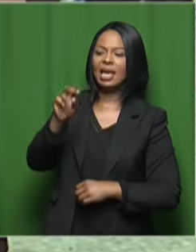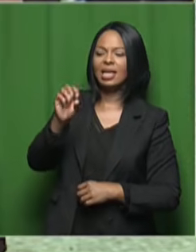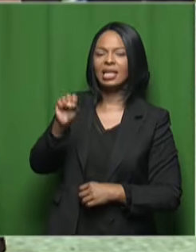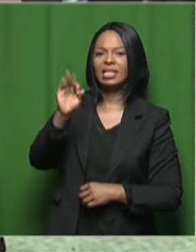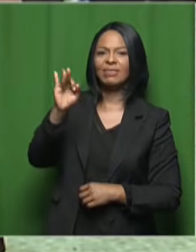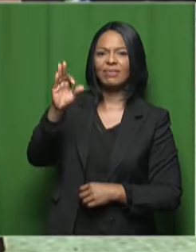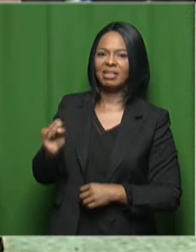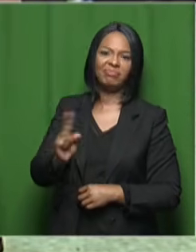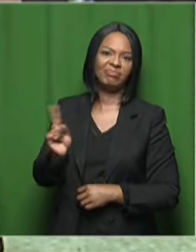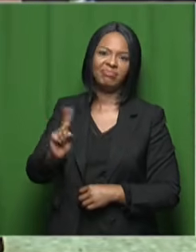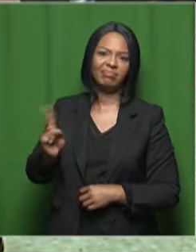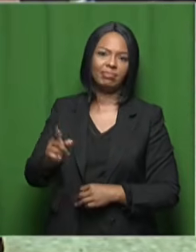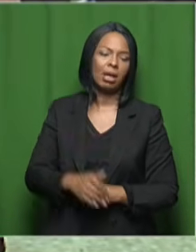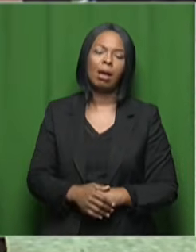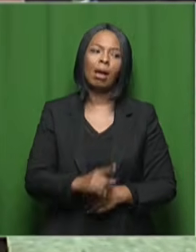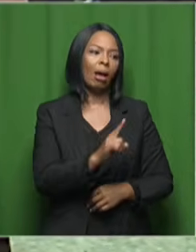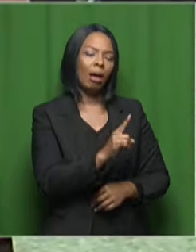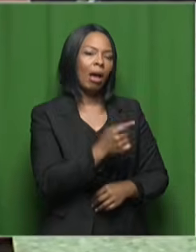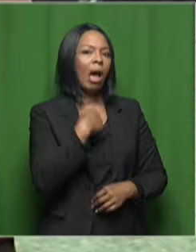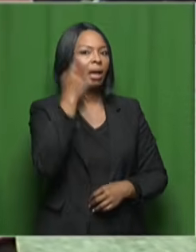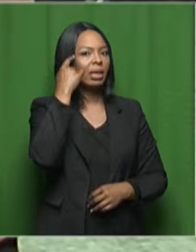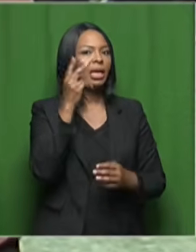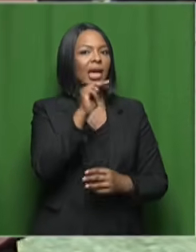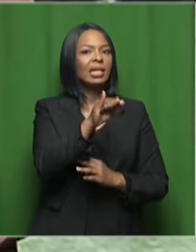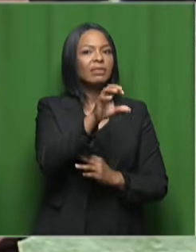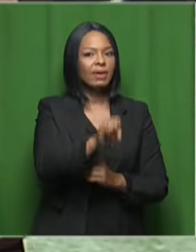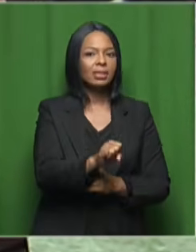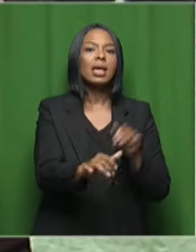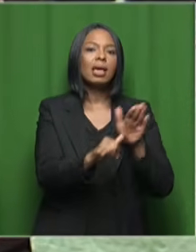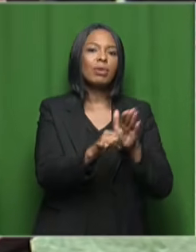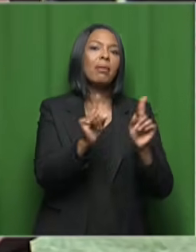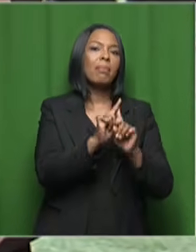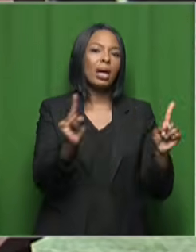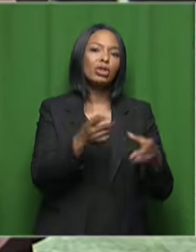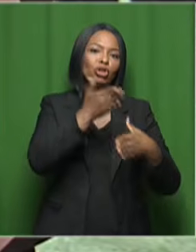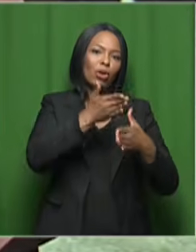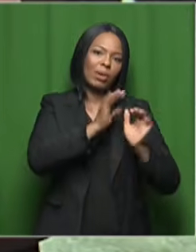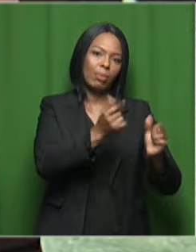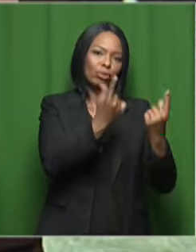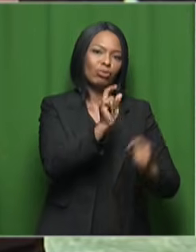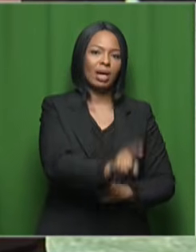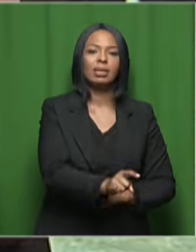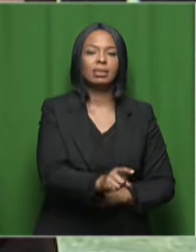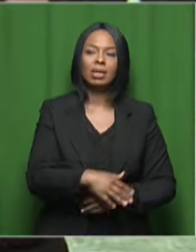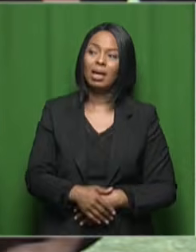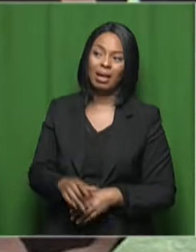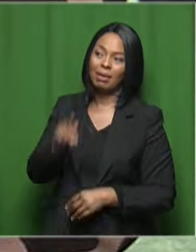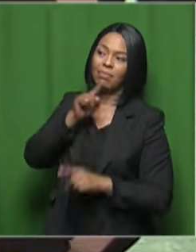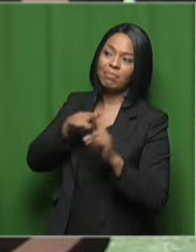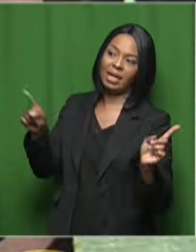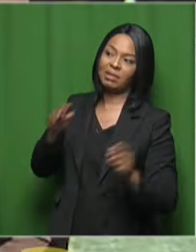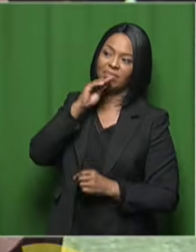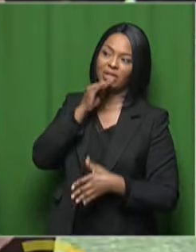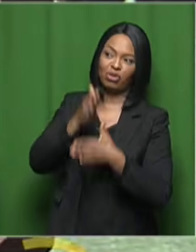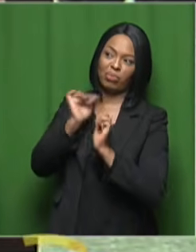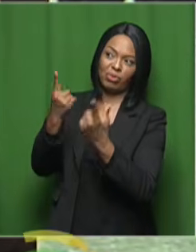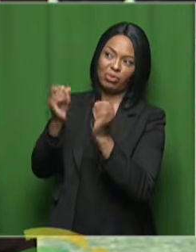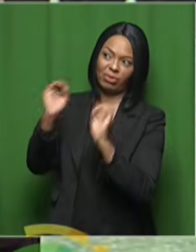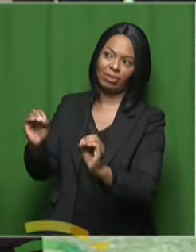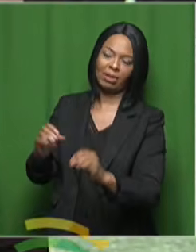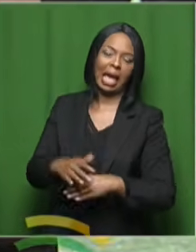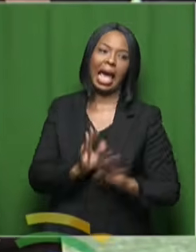think NSFAS is very important, but it has to do its job. But it's not doing its job. I cannot comment on All that. right, we'll leave